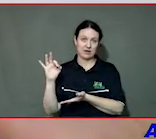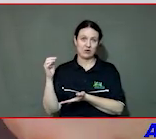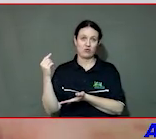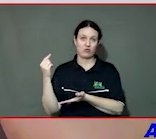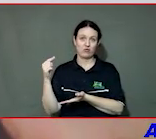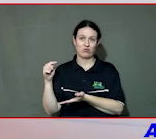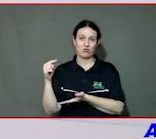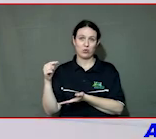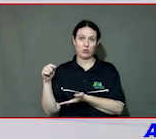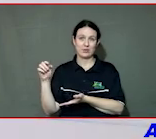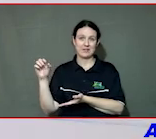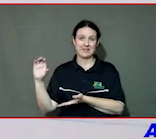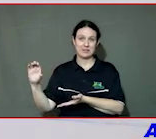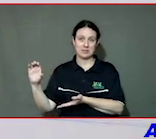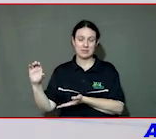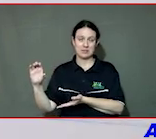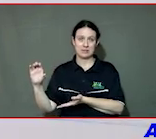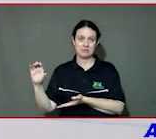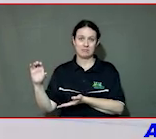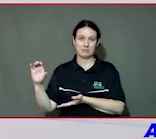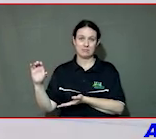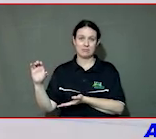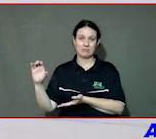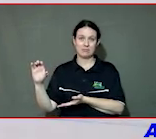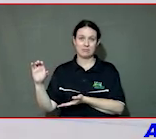of C,